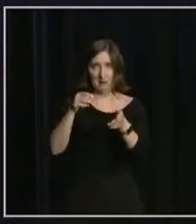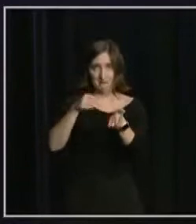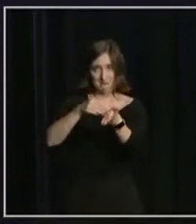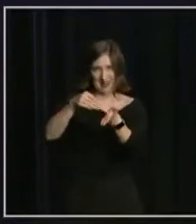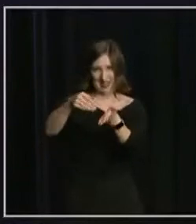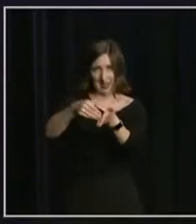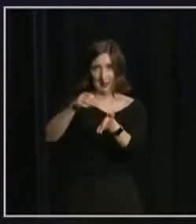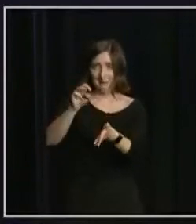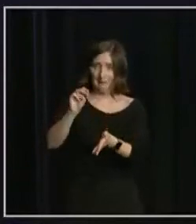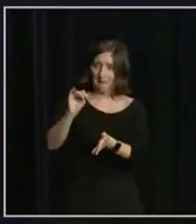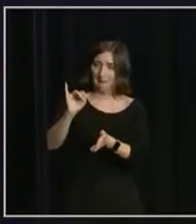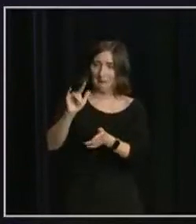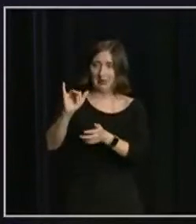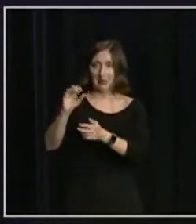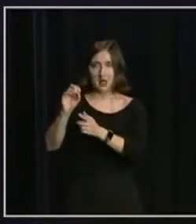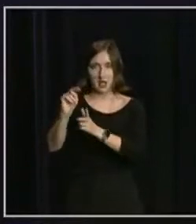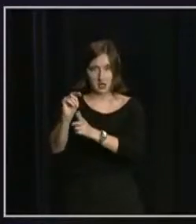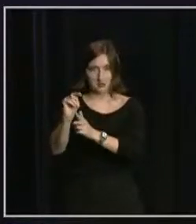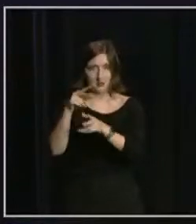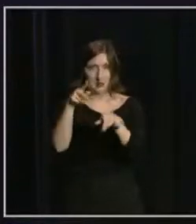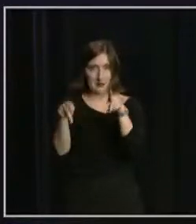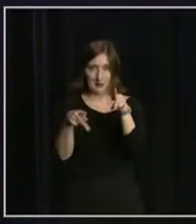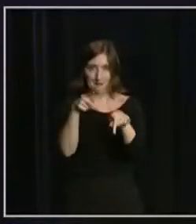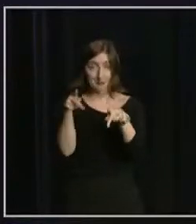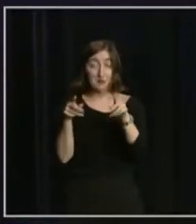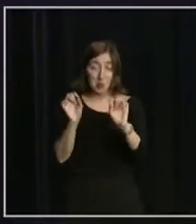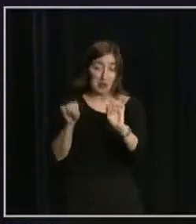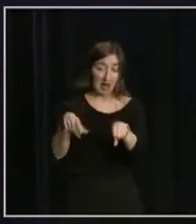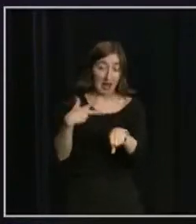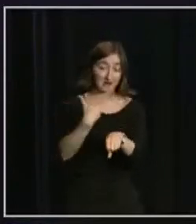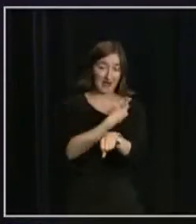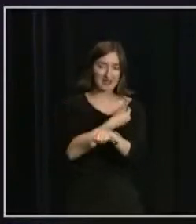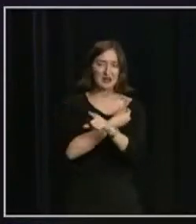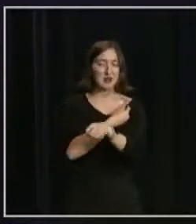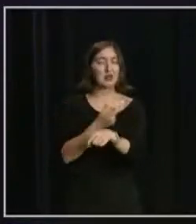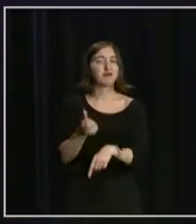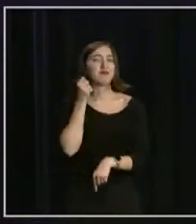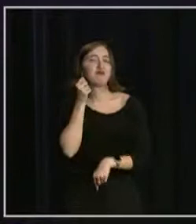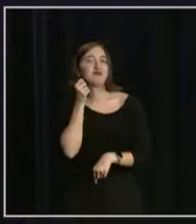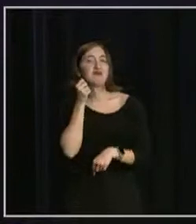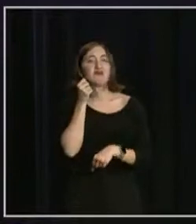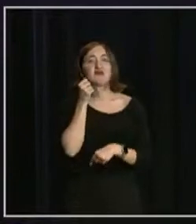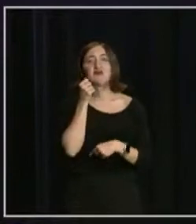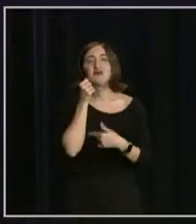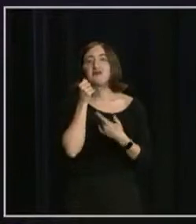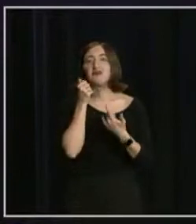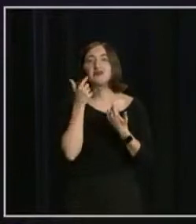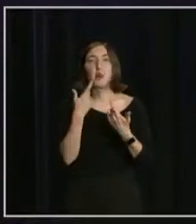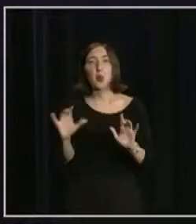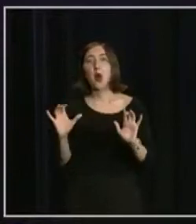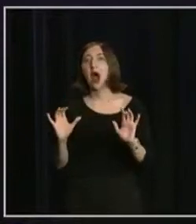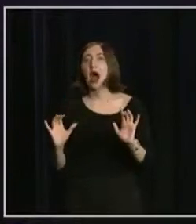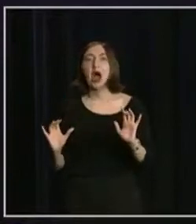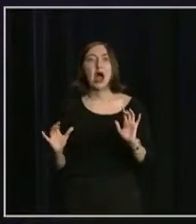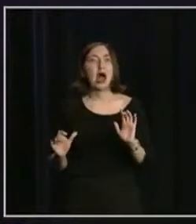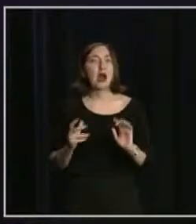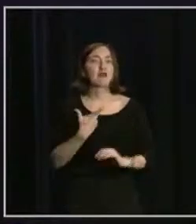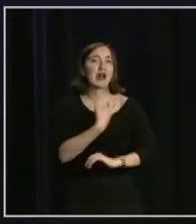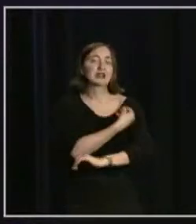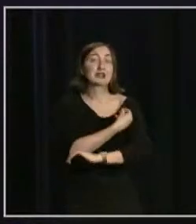couple that with the many thousands of people in our own community that are not even eligible yet, the children under